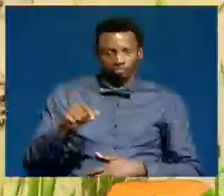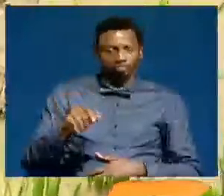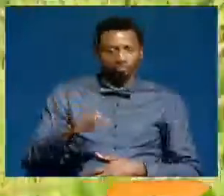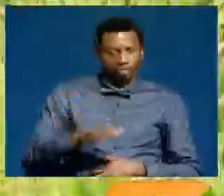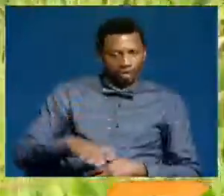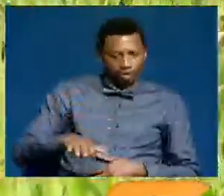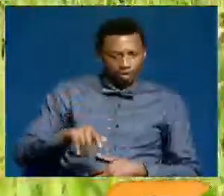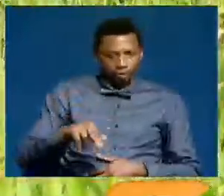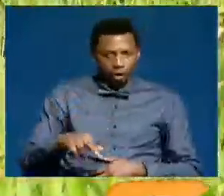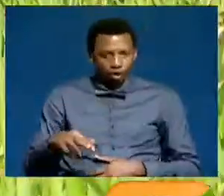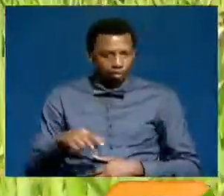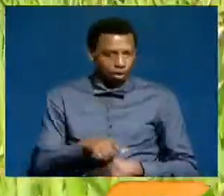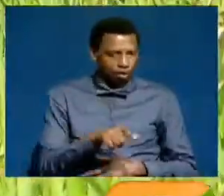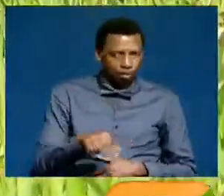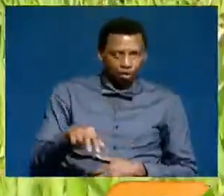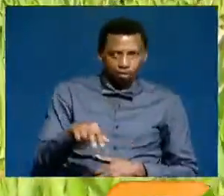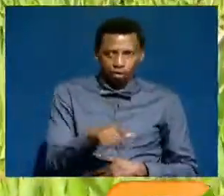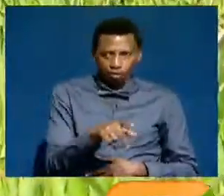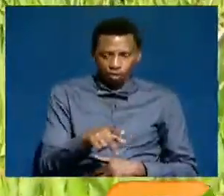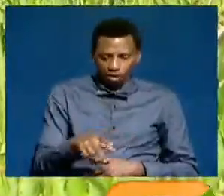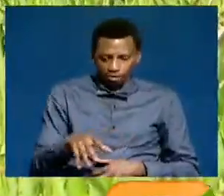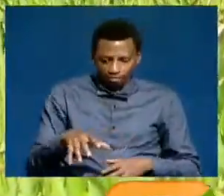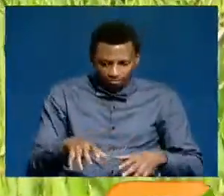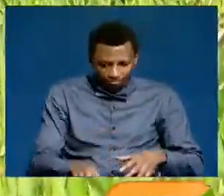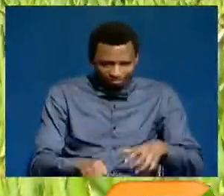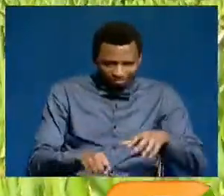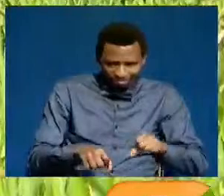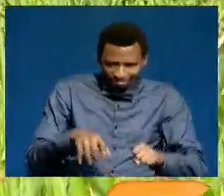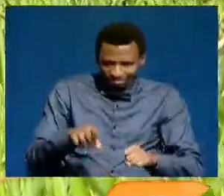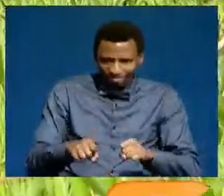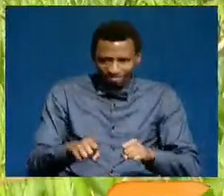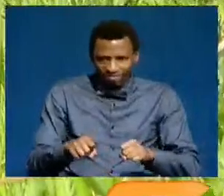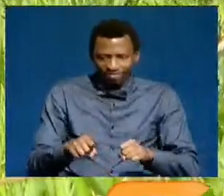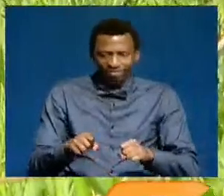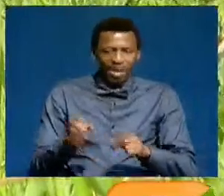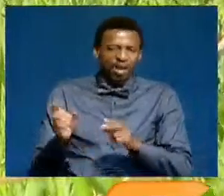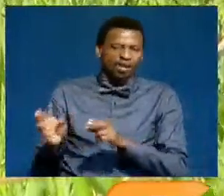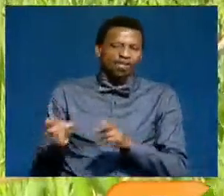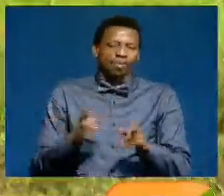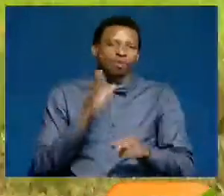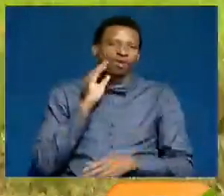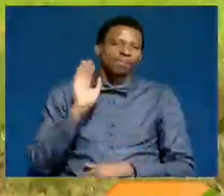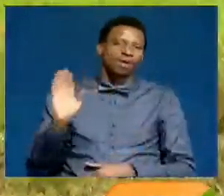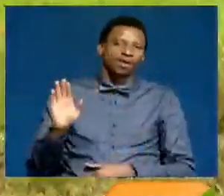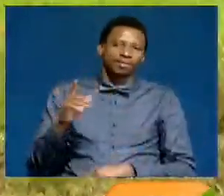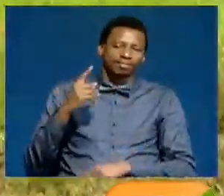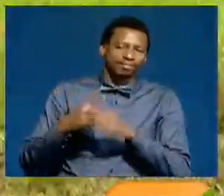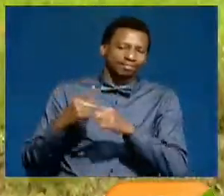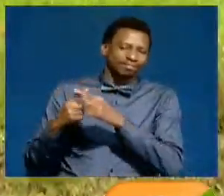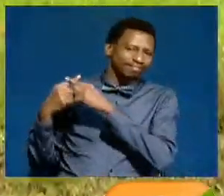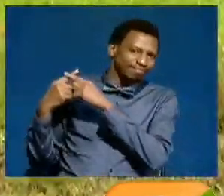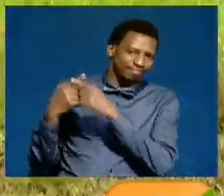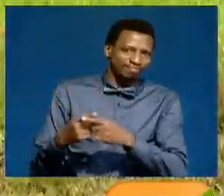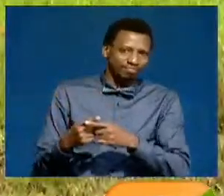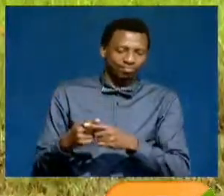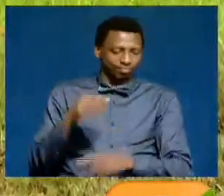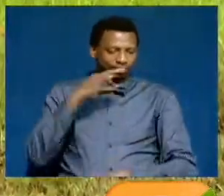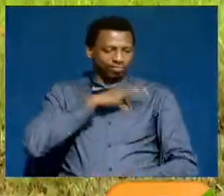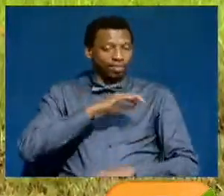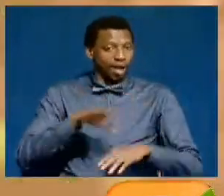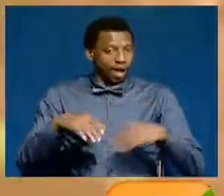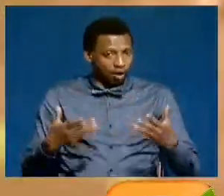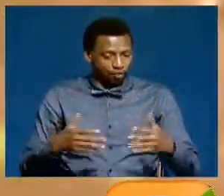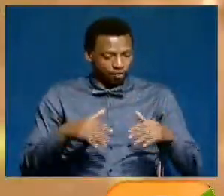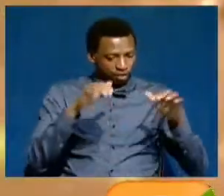submerged in murky water, a familiar daily routine. For years, rice farming has been their livelihood, but since the invasion